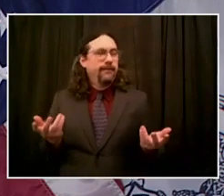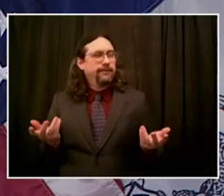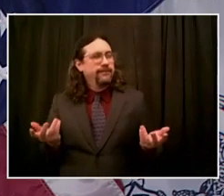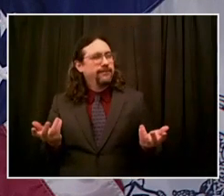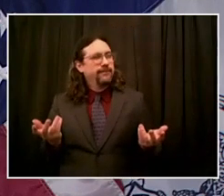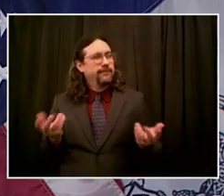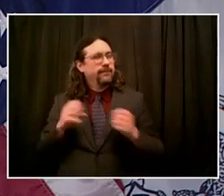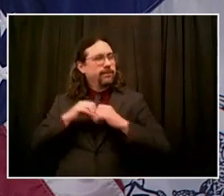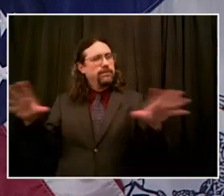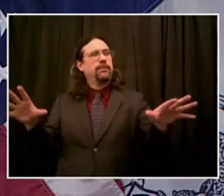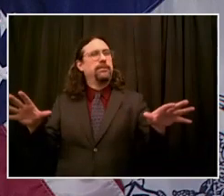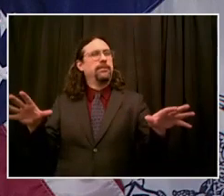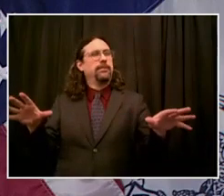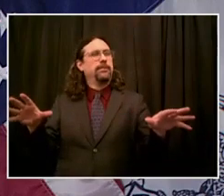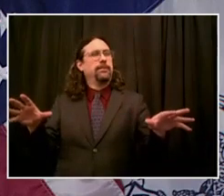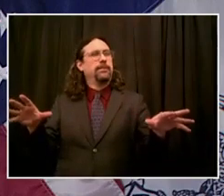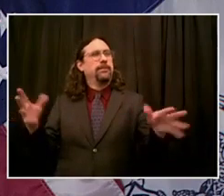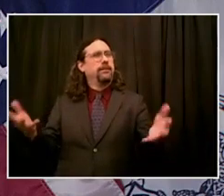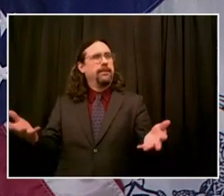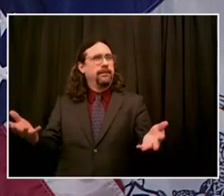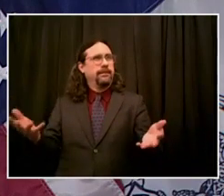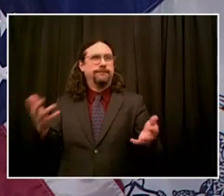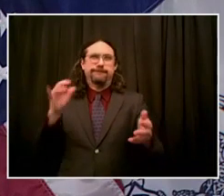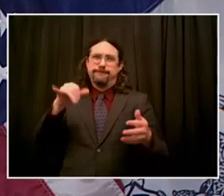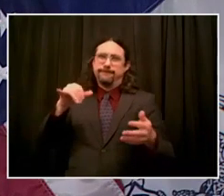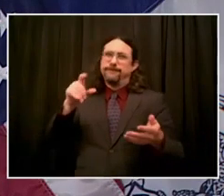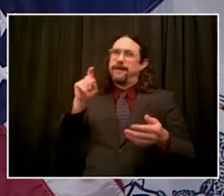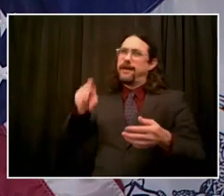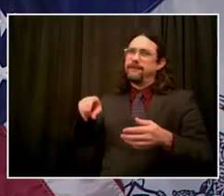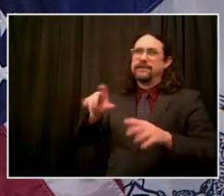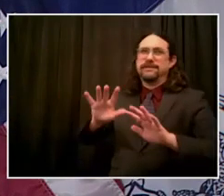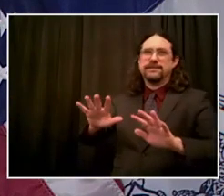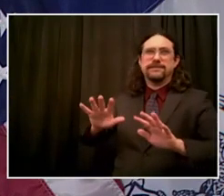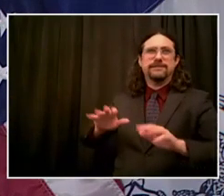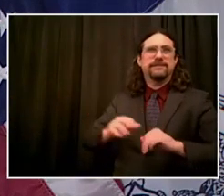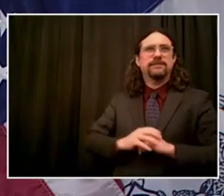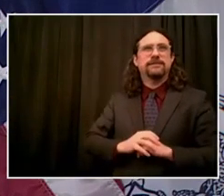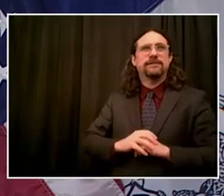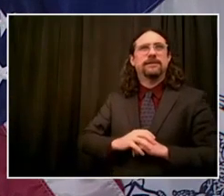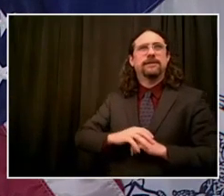owners is that there's a conundrum for them because they want to bring back this